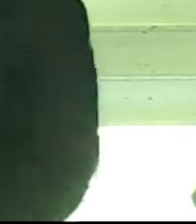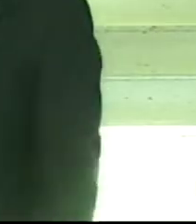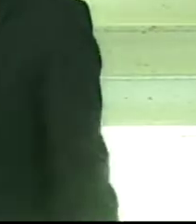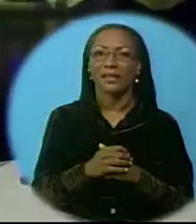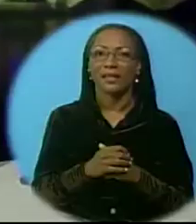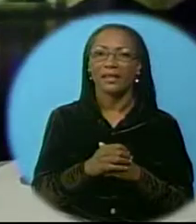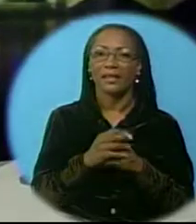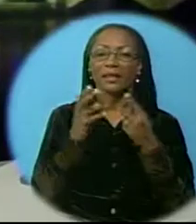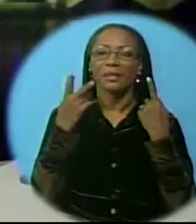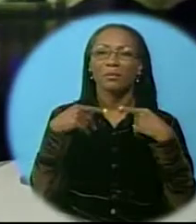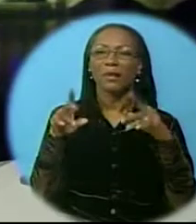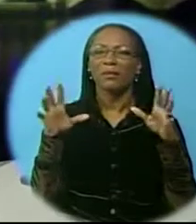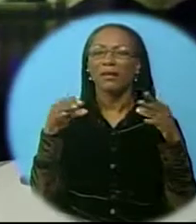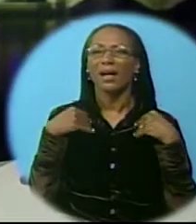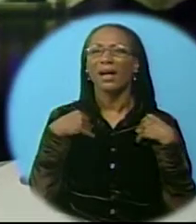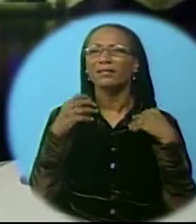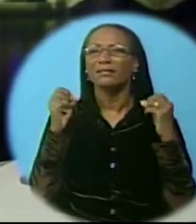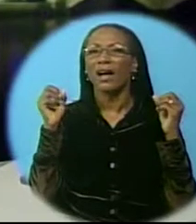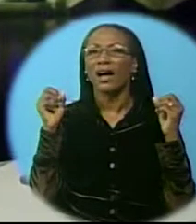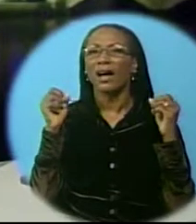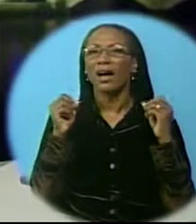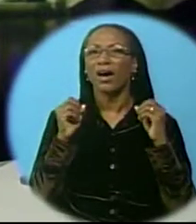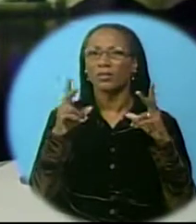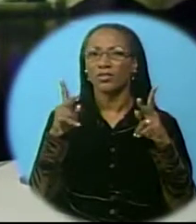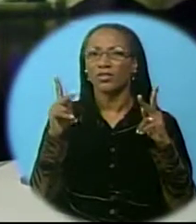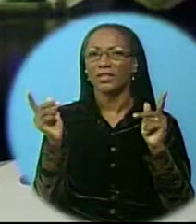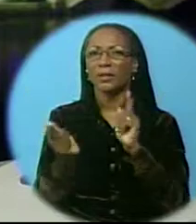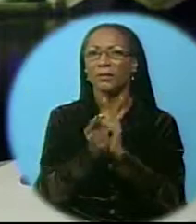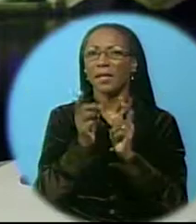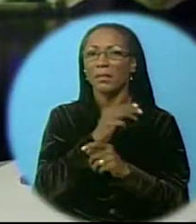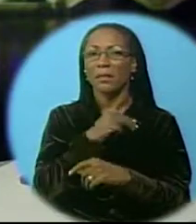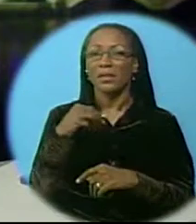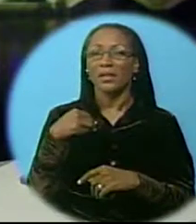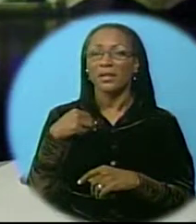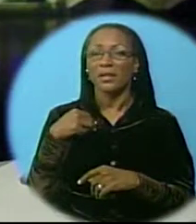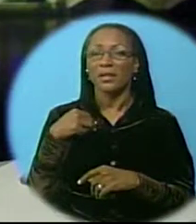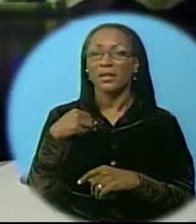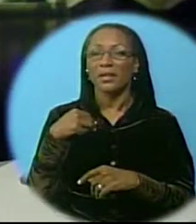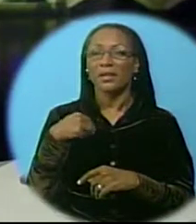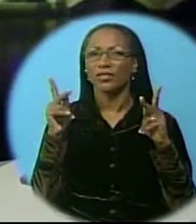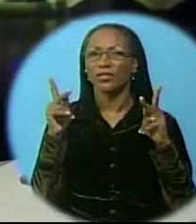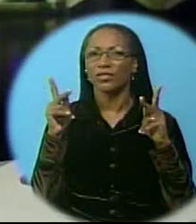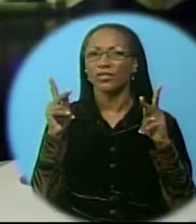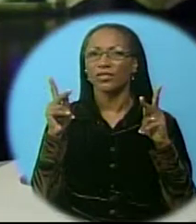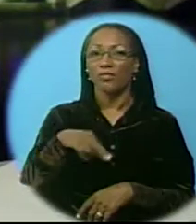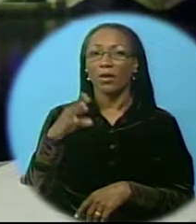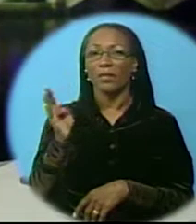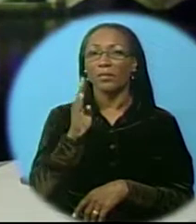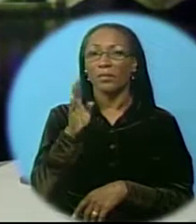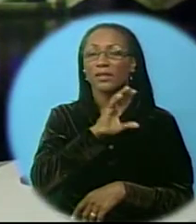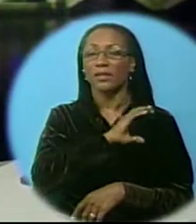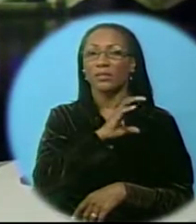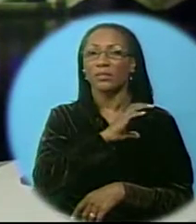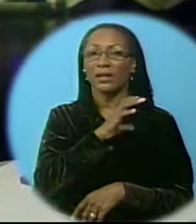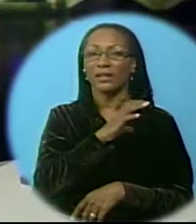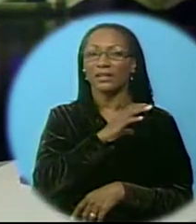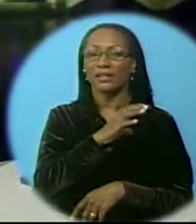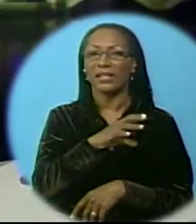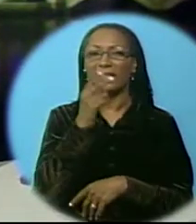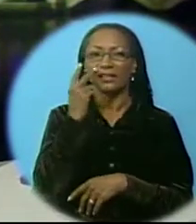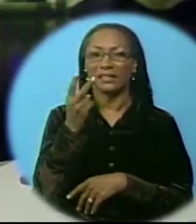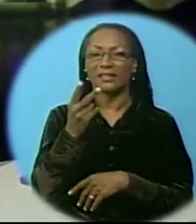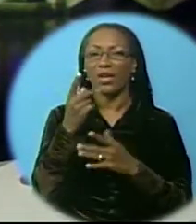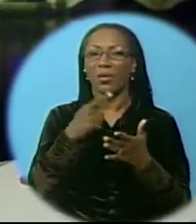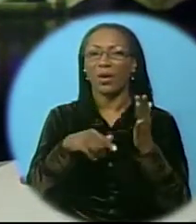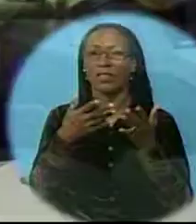consuming. The public got a chance to meet members of the Royal Barbados Police Force. their instruments today.